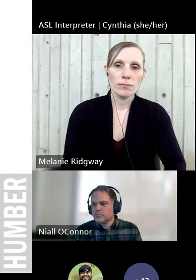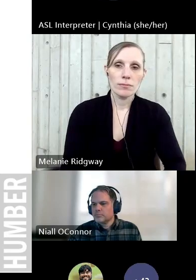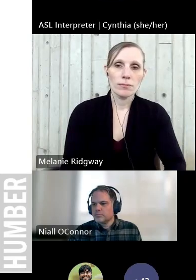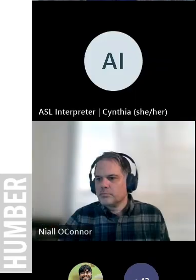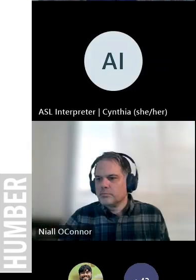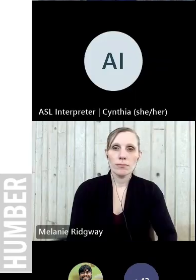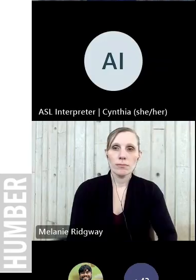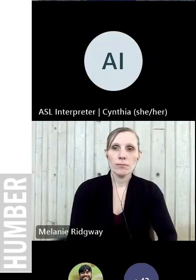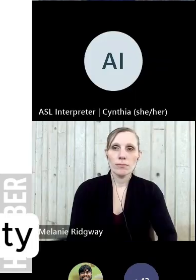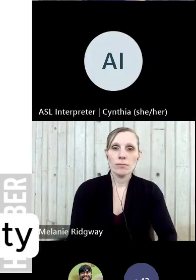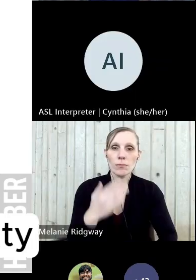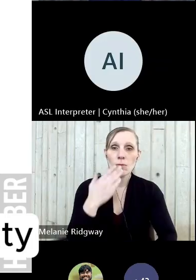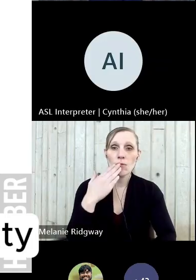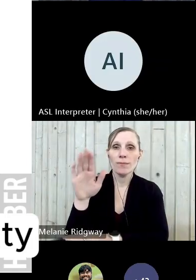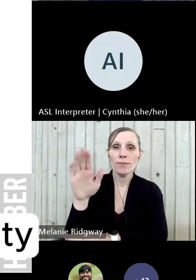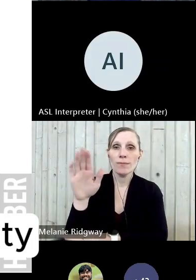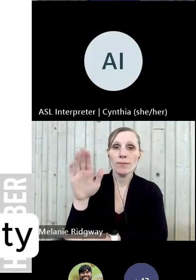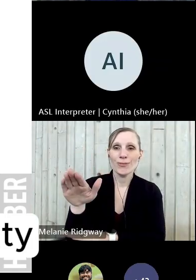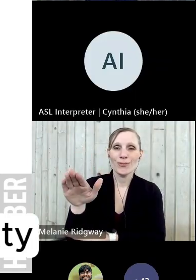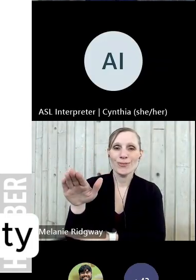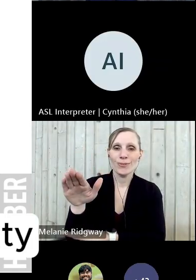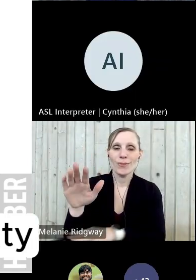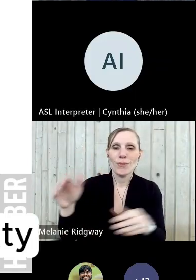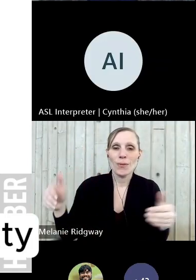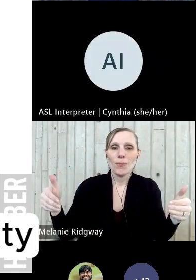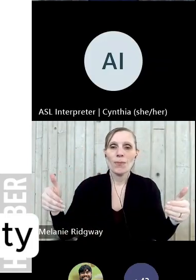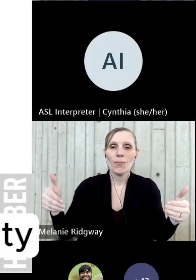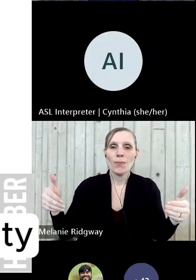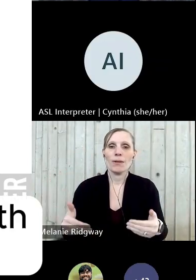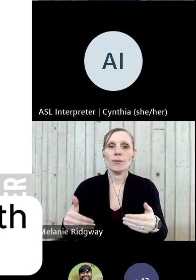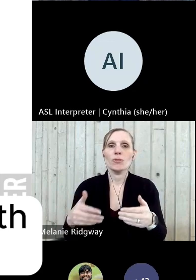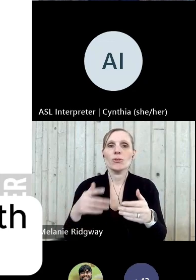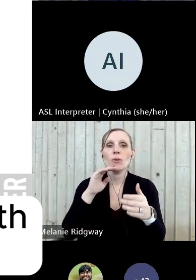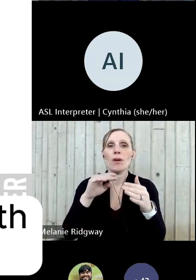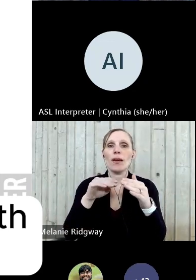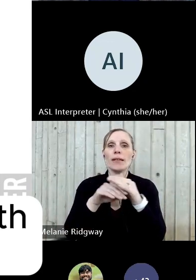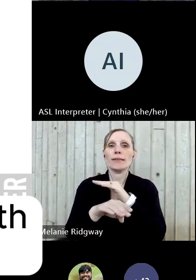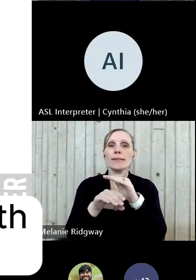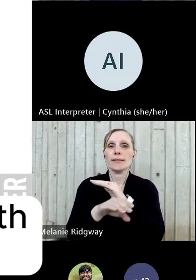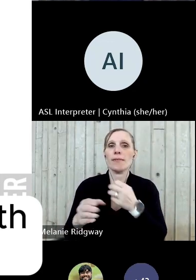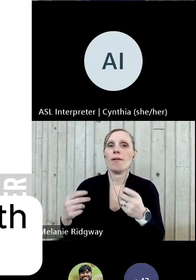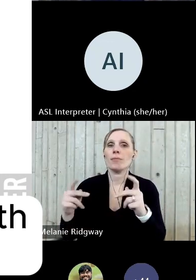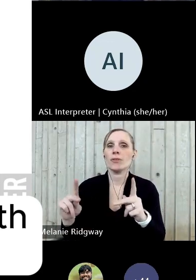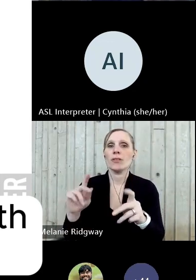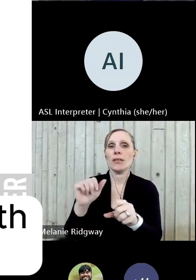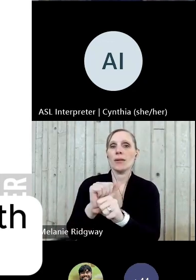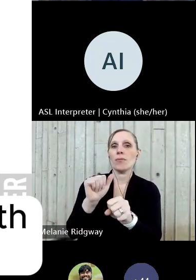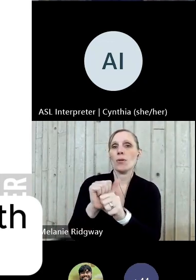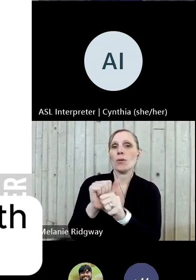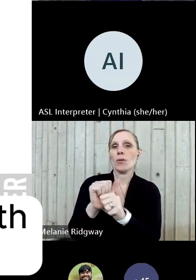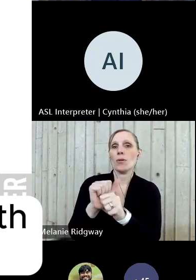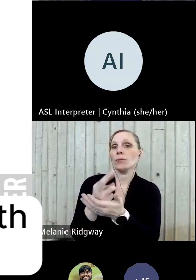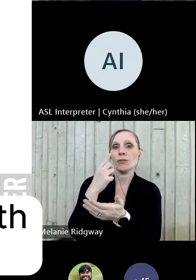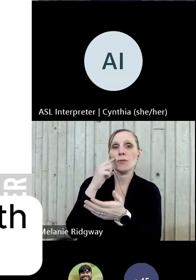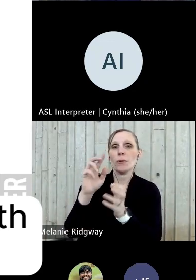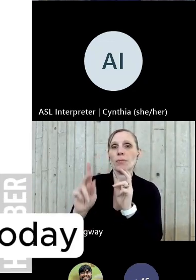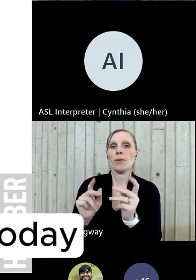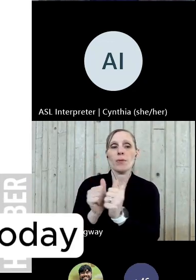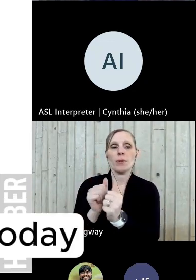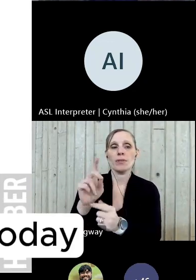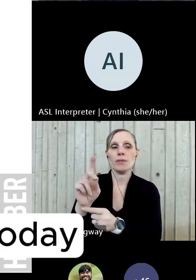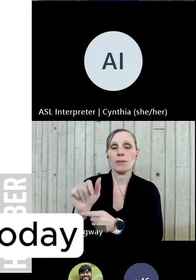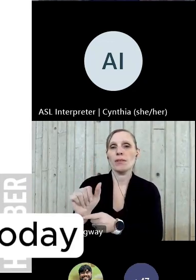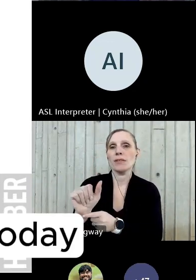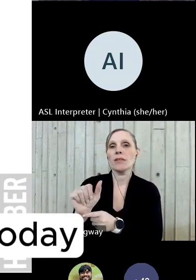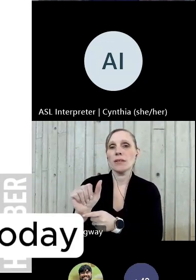Good afternoon, everyone, and welcome to Accessing Opportunity Employment Resources for People with Disabilities.